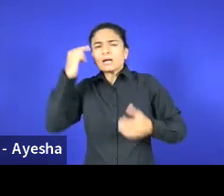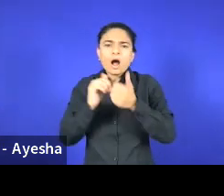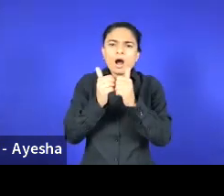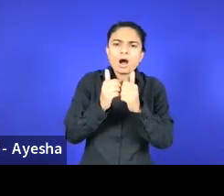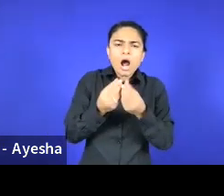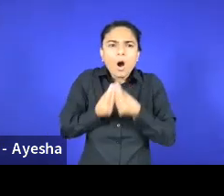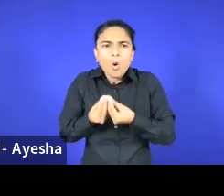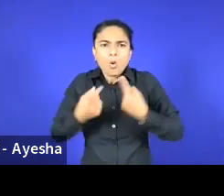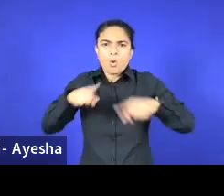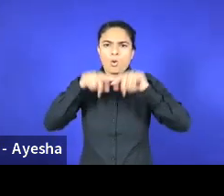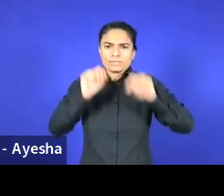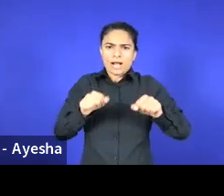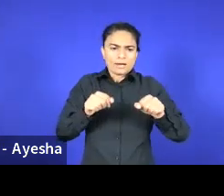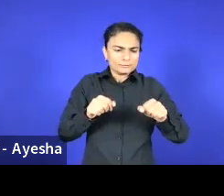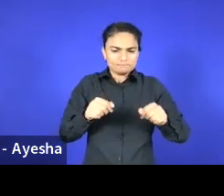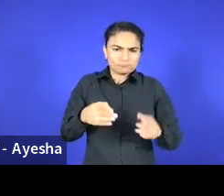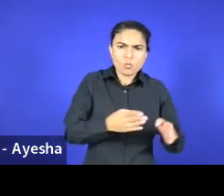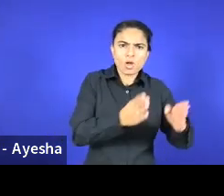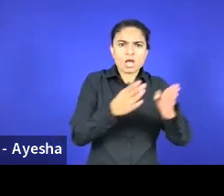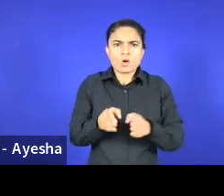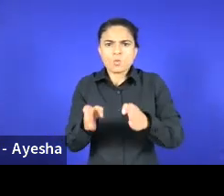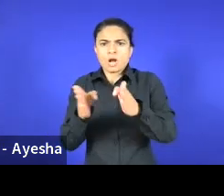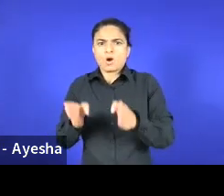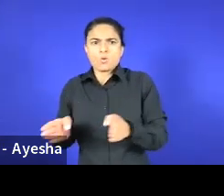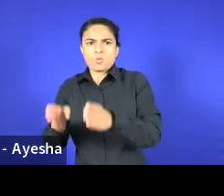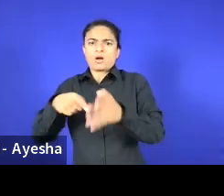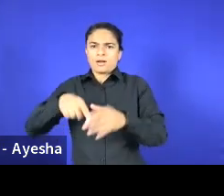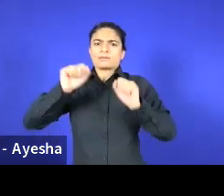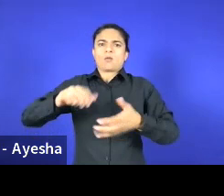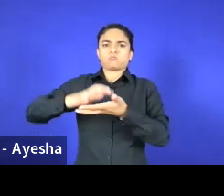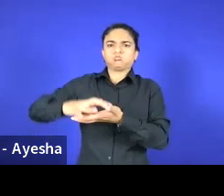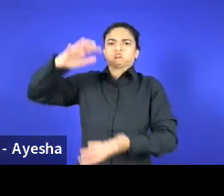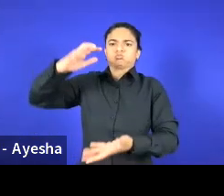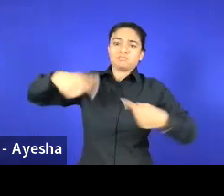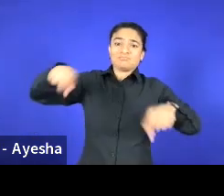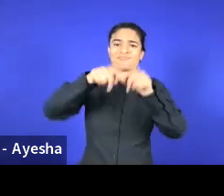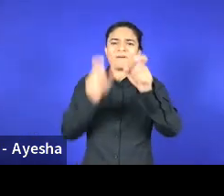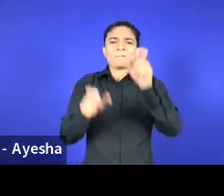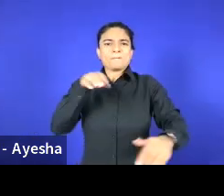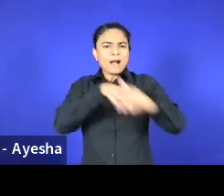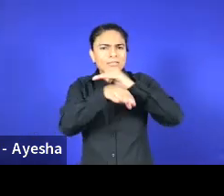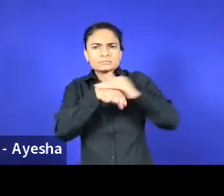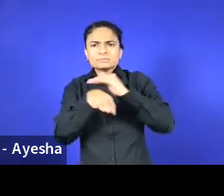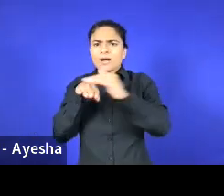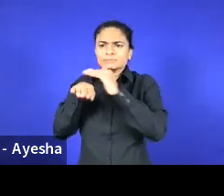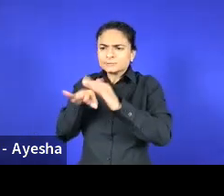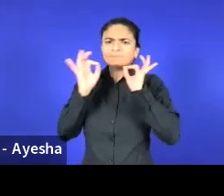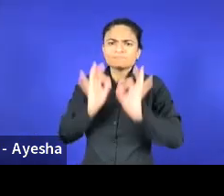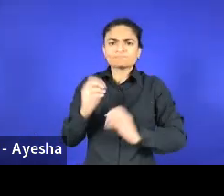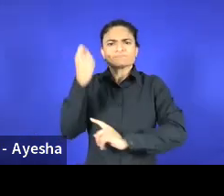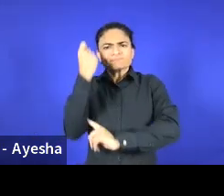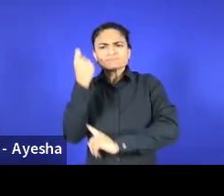optimizing comprehensiveness. And this is, for instance, the validation system, digitalized validation system